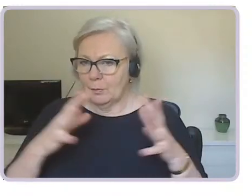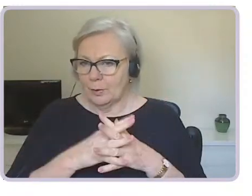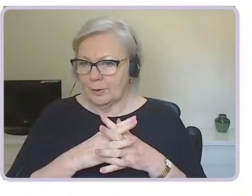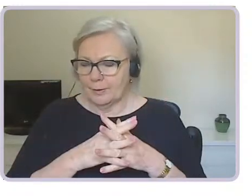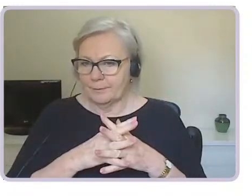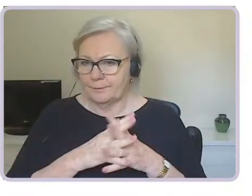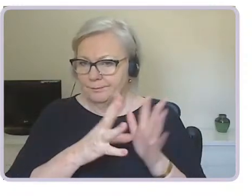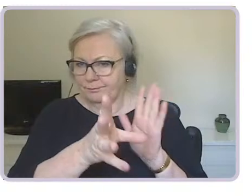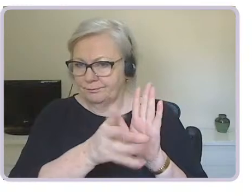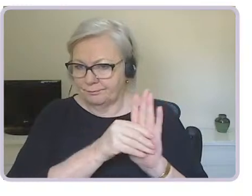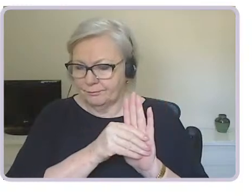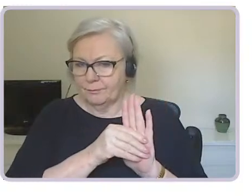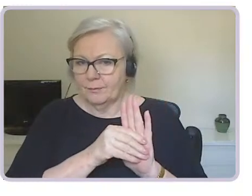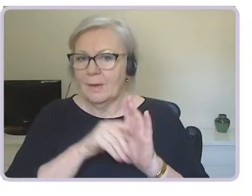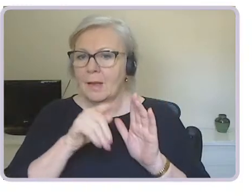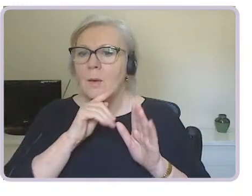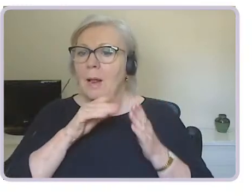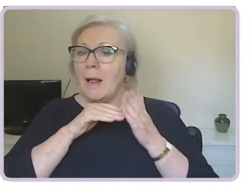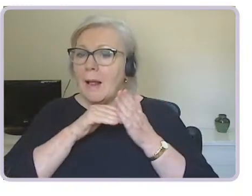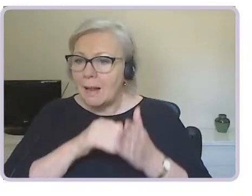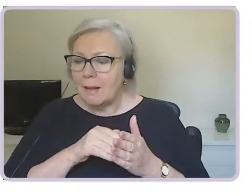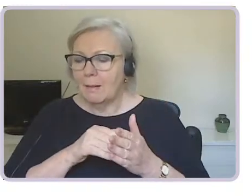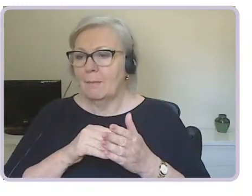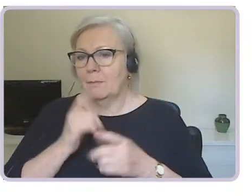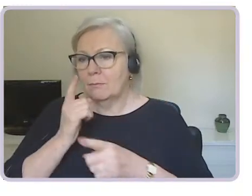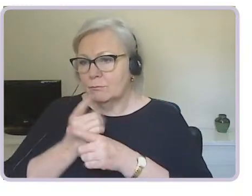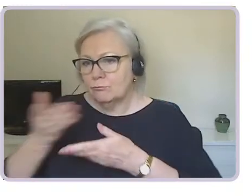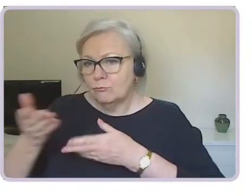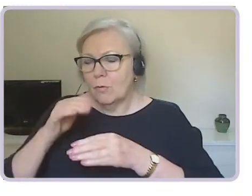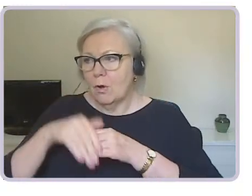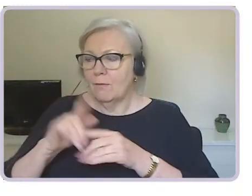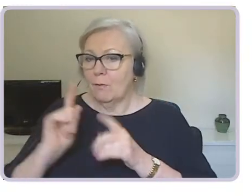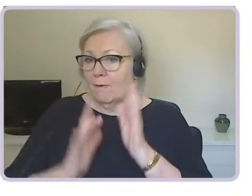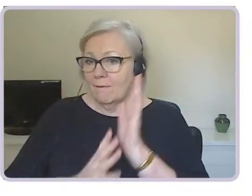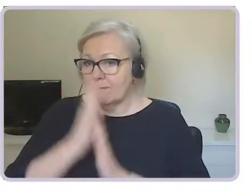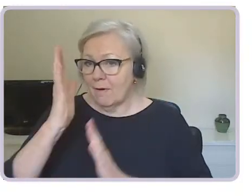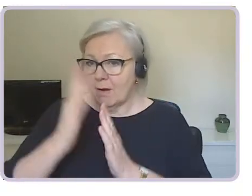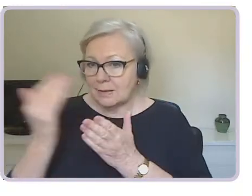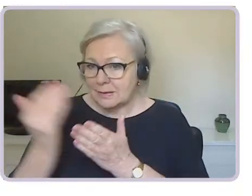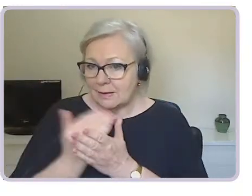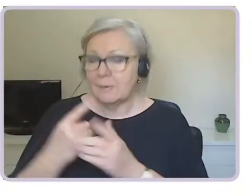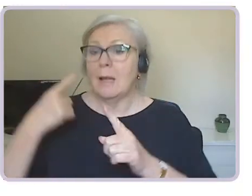conversation to focus on fire safety, both bushfire and house fire.